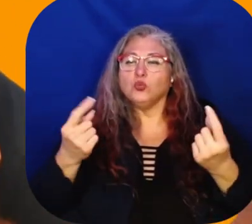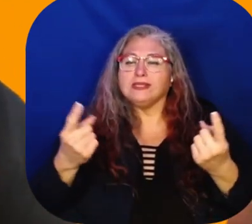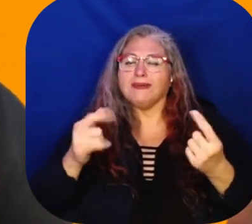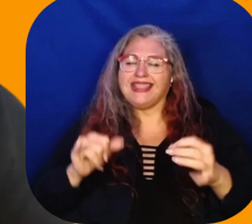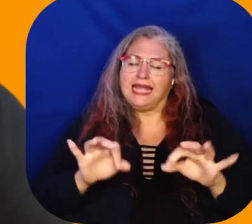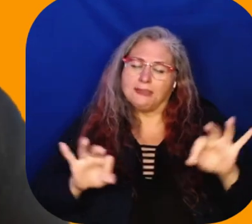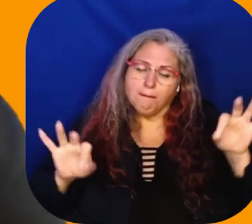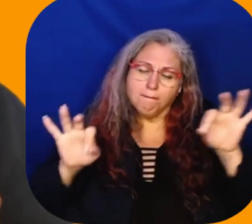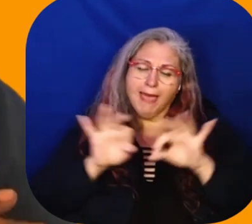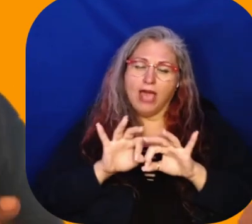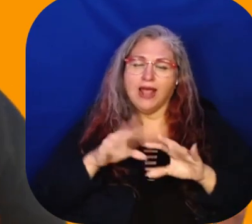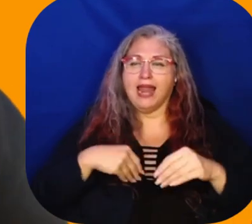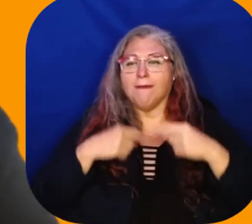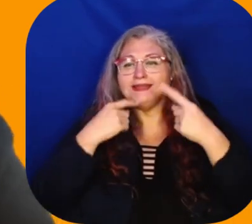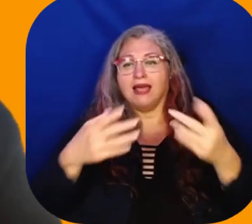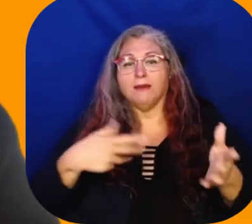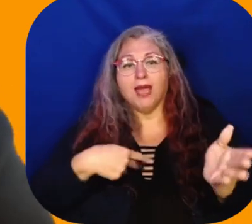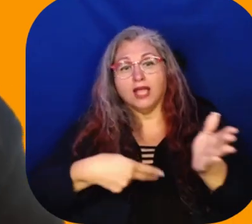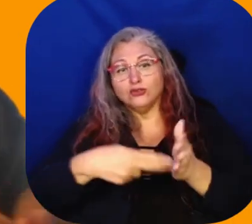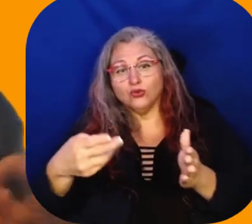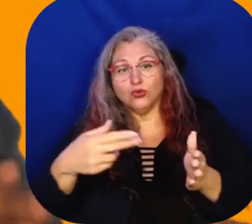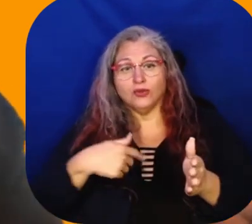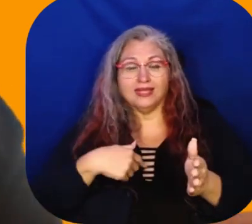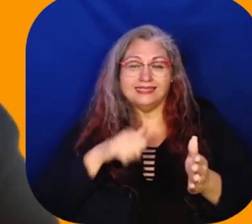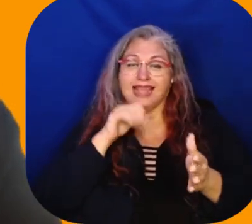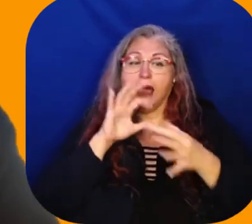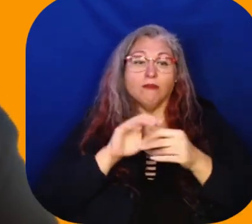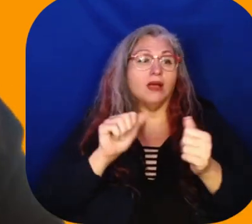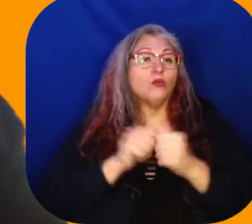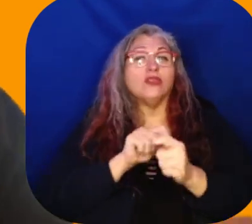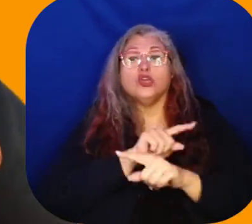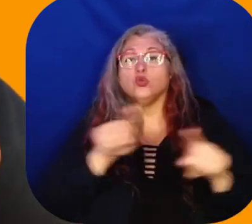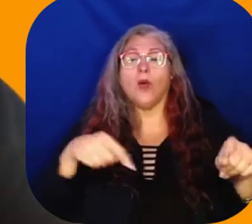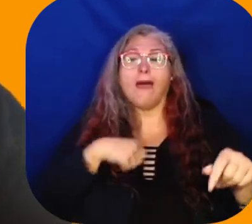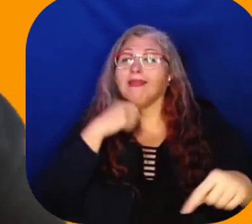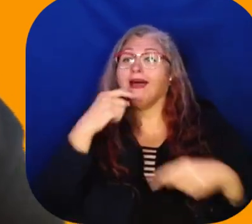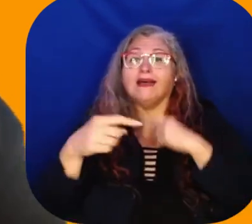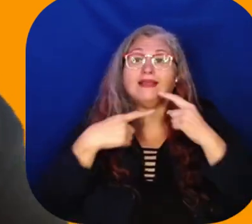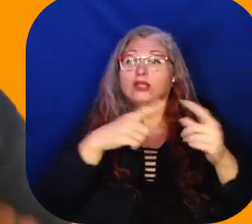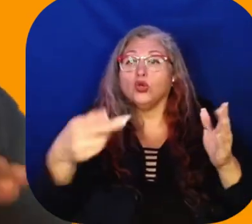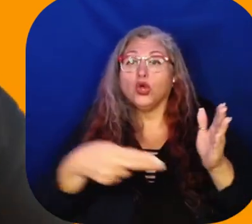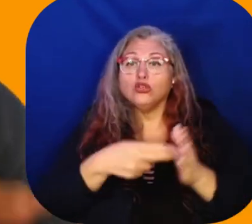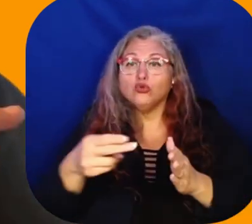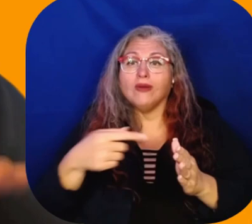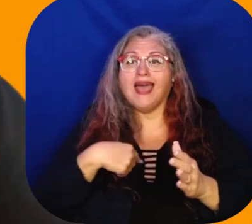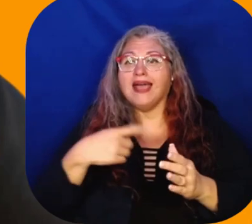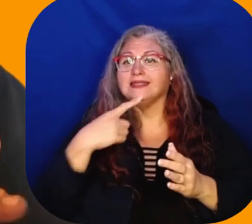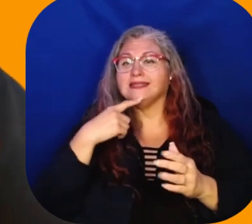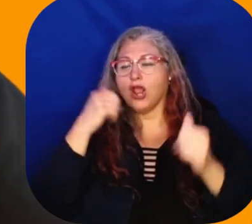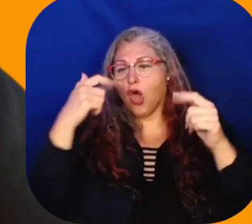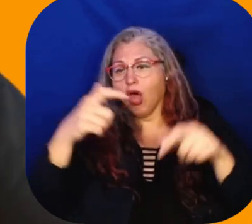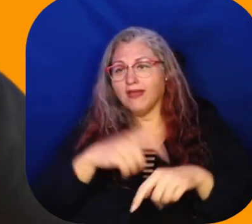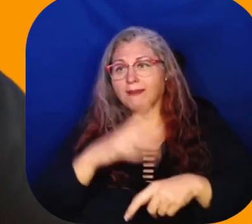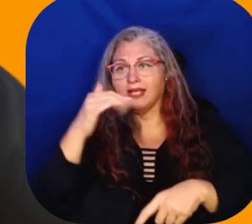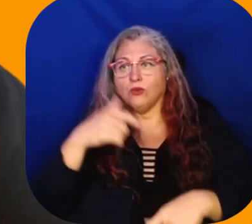telling my truth. You know, I have shit to do with nobody else. I'm not telling nobody's truth, and I say it all the time. That's why I like